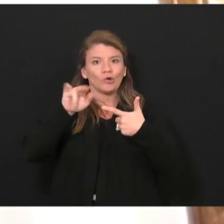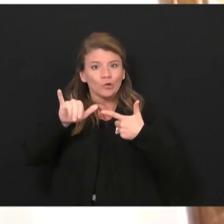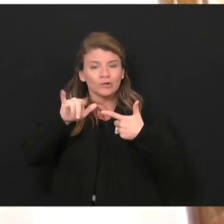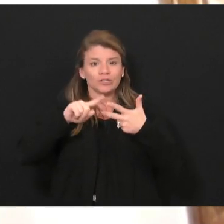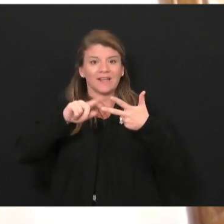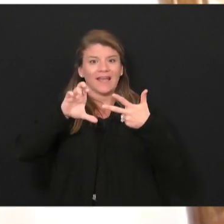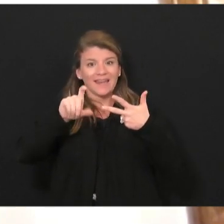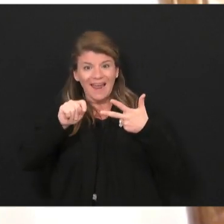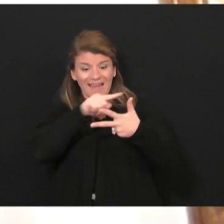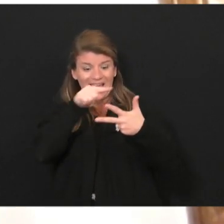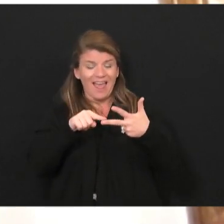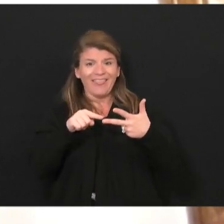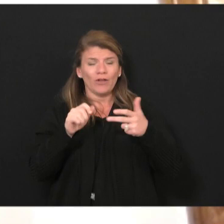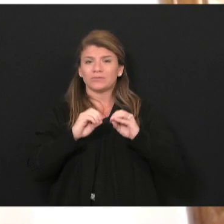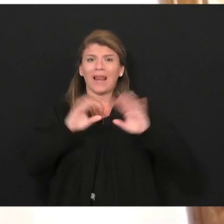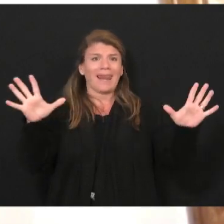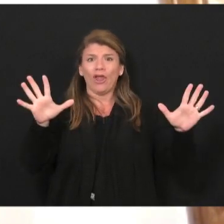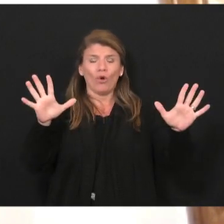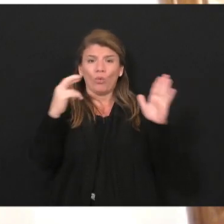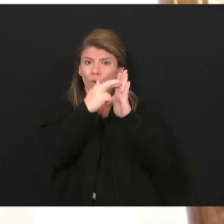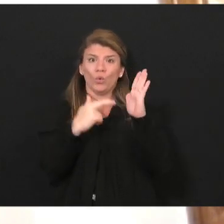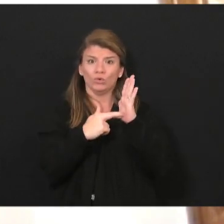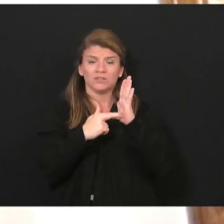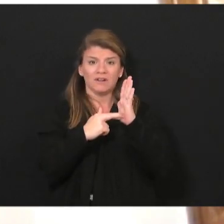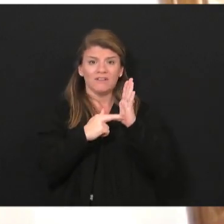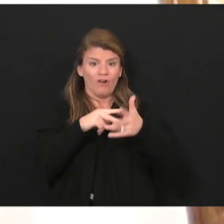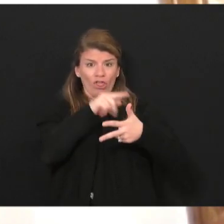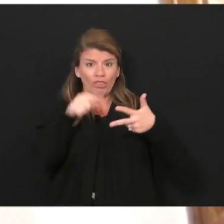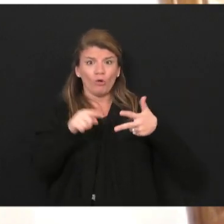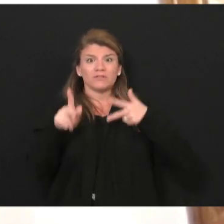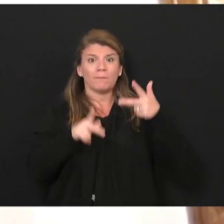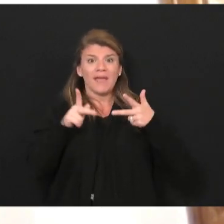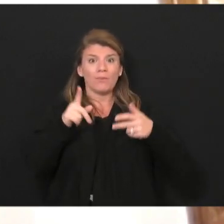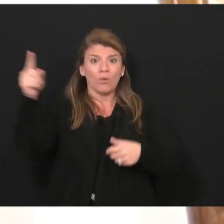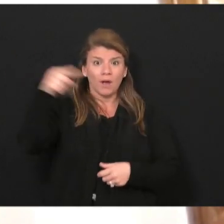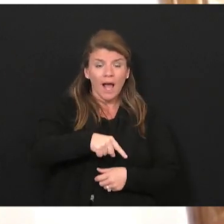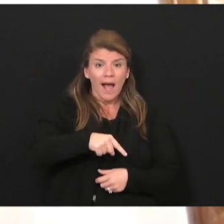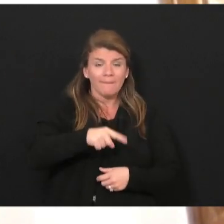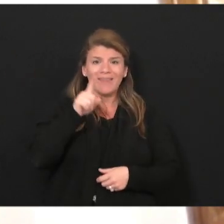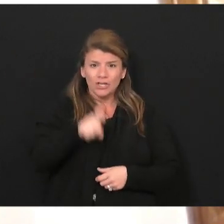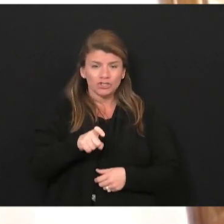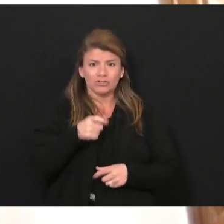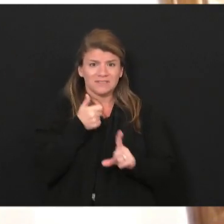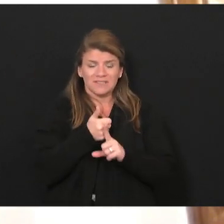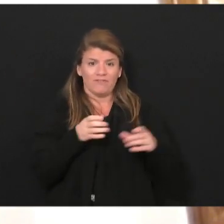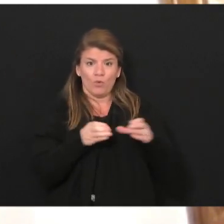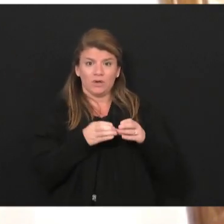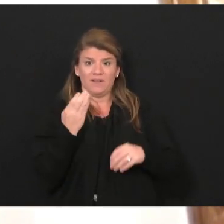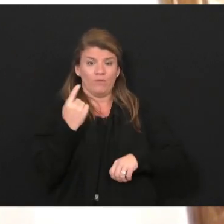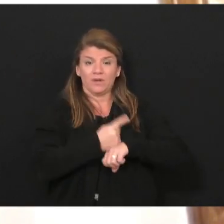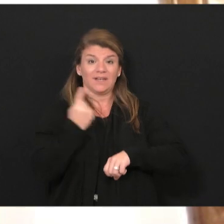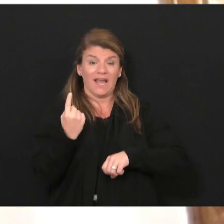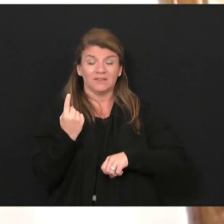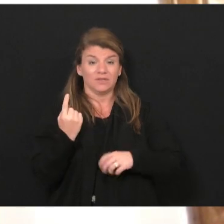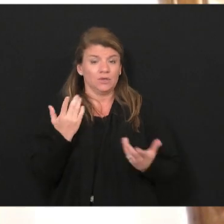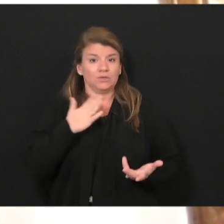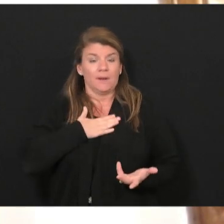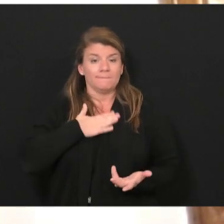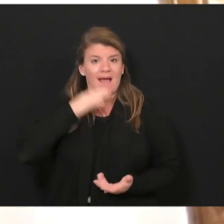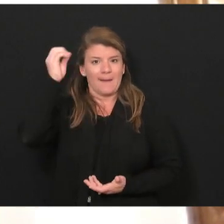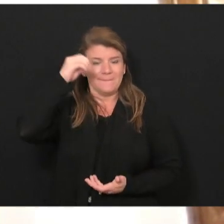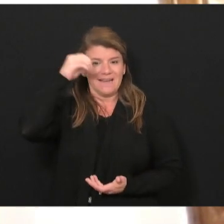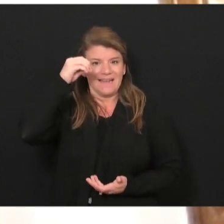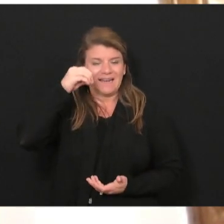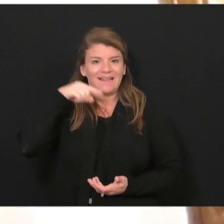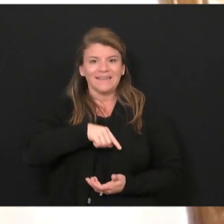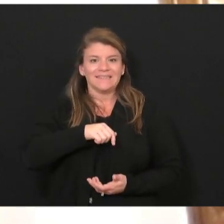that people that come out of those areas should self-quarantine for 14 days. So in my opinion as well, this is